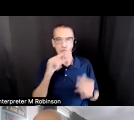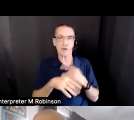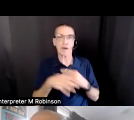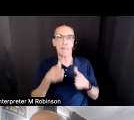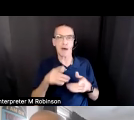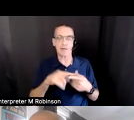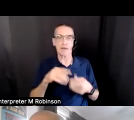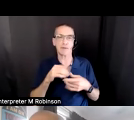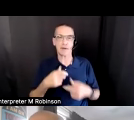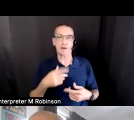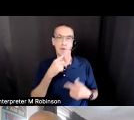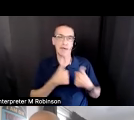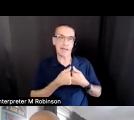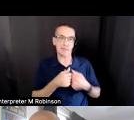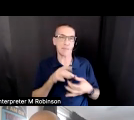relationships.